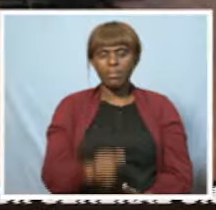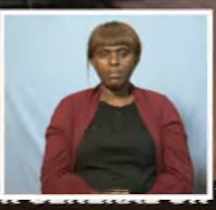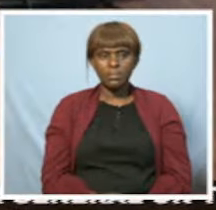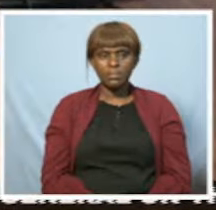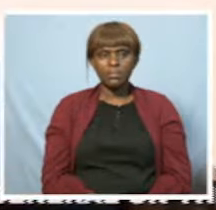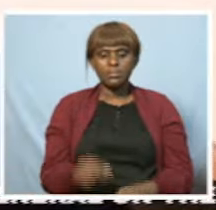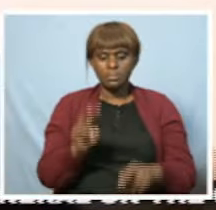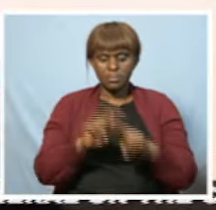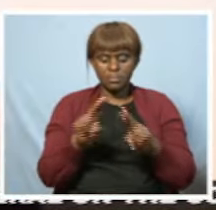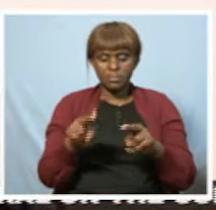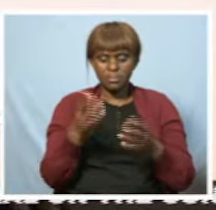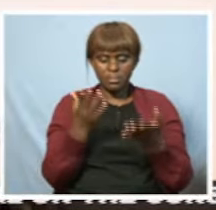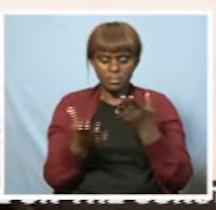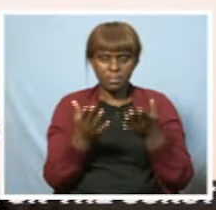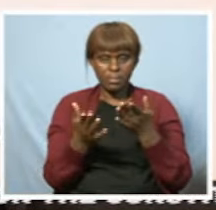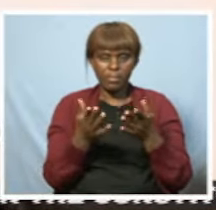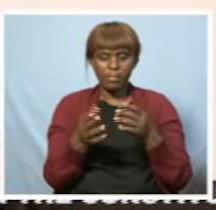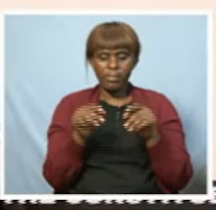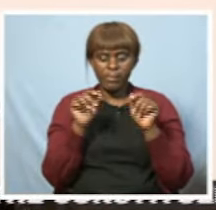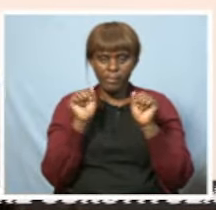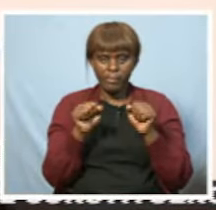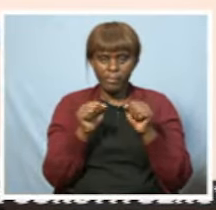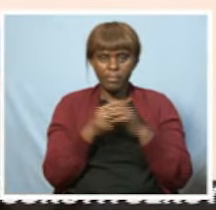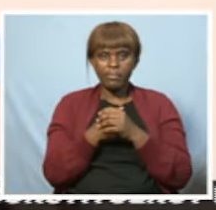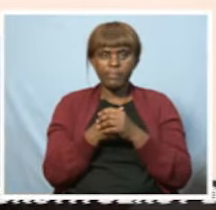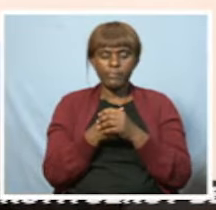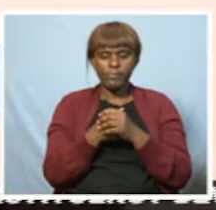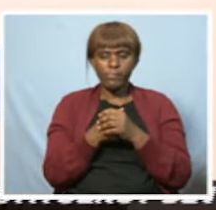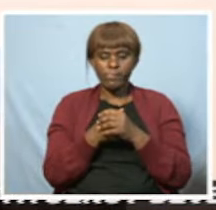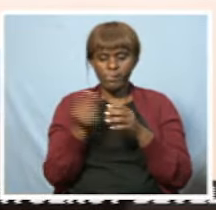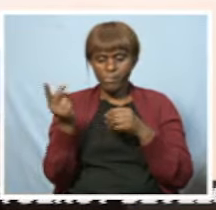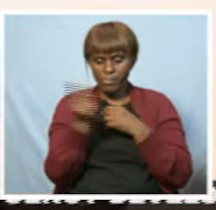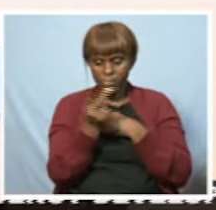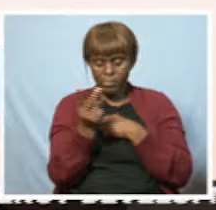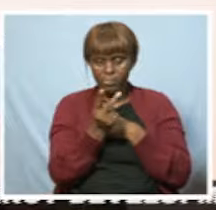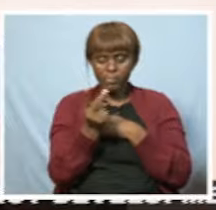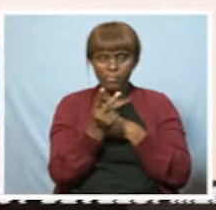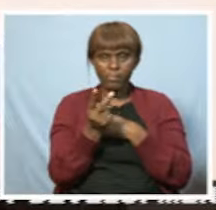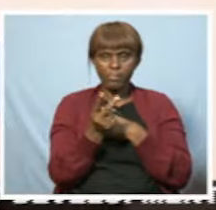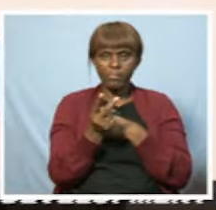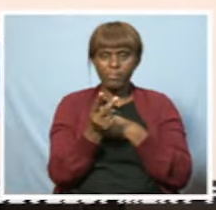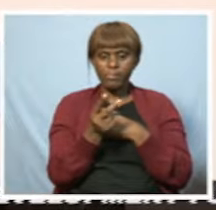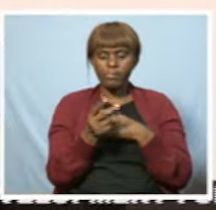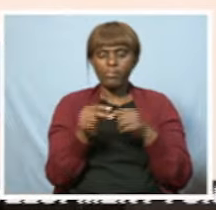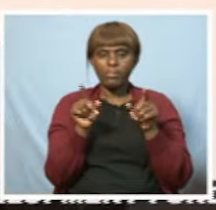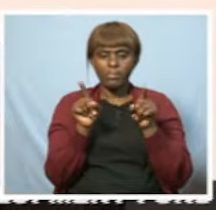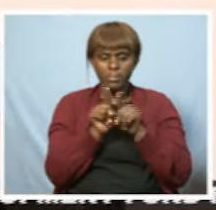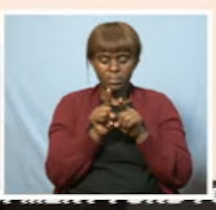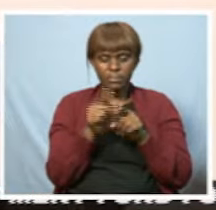Chair, maybe there could just be a mix-up, but the two that were